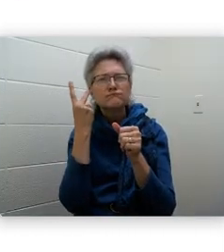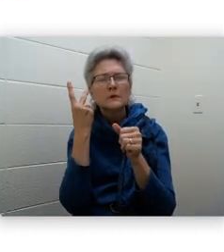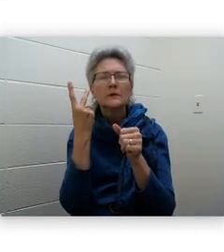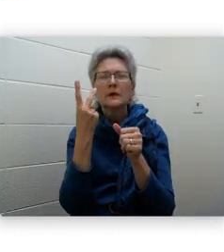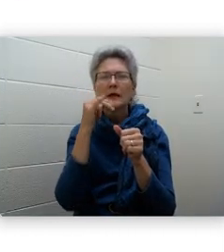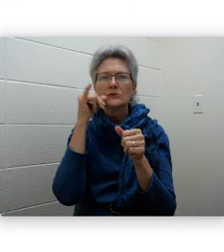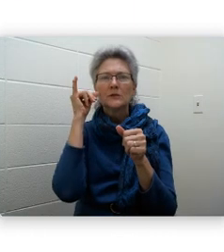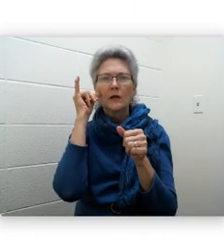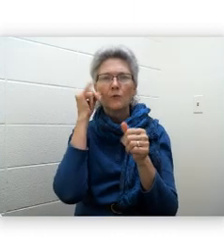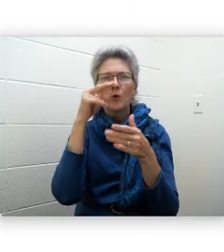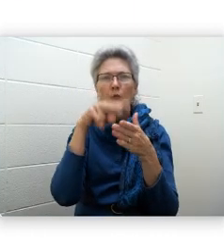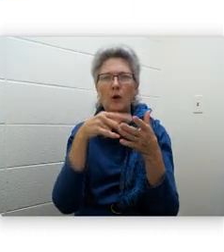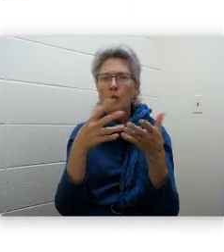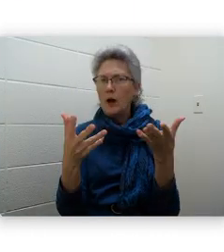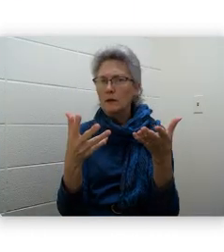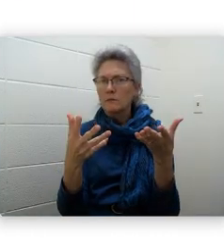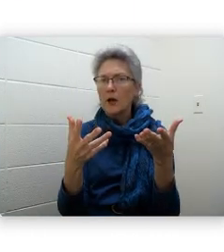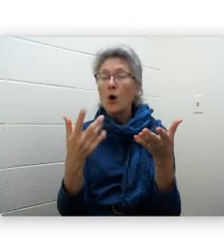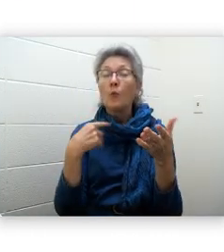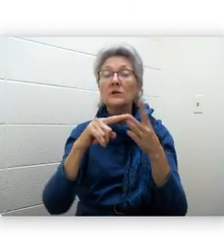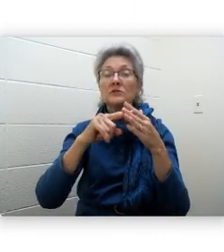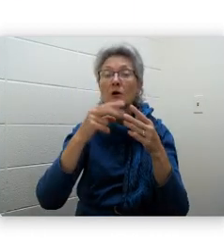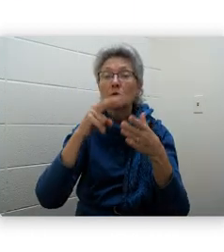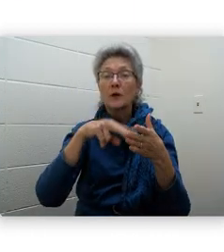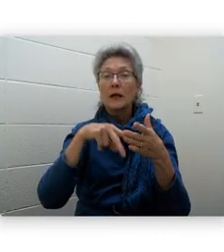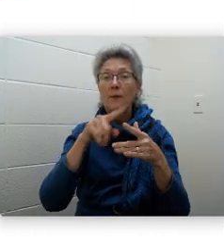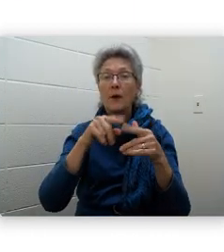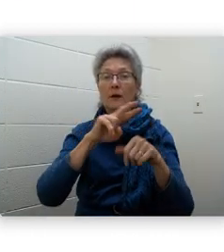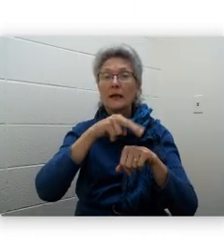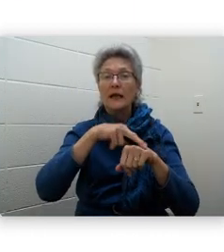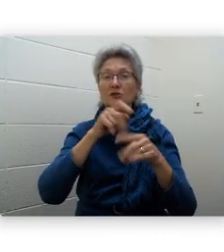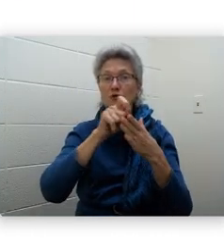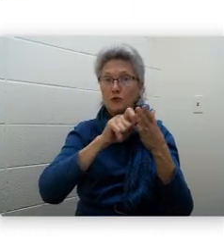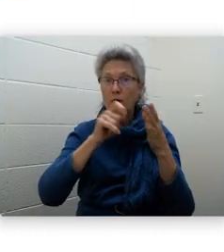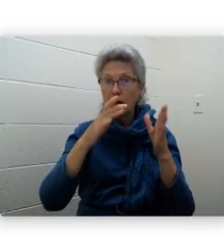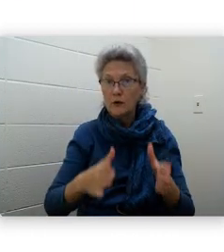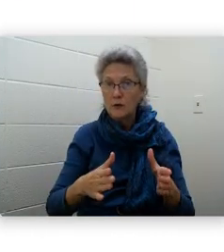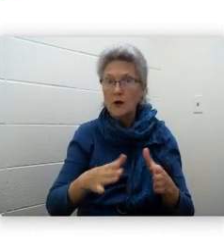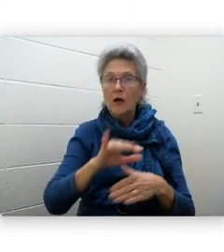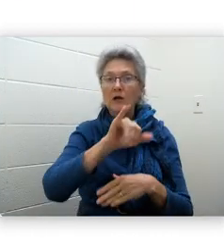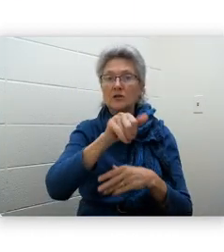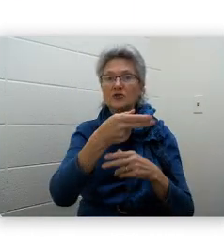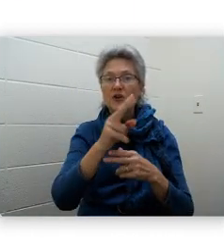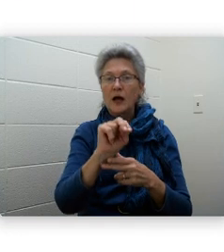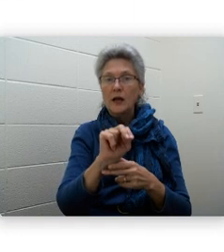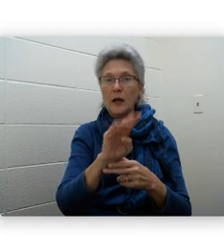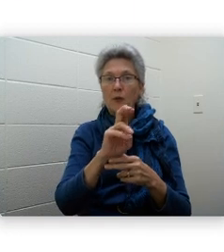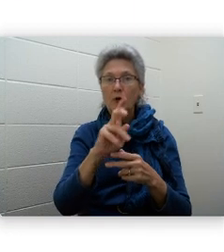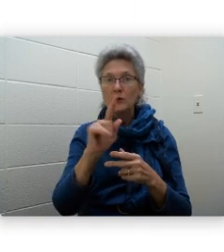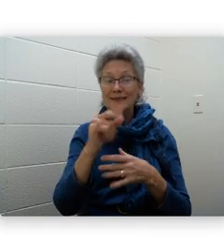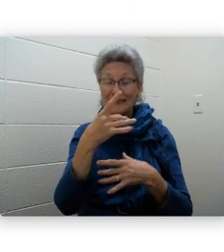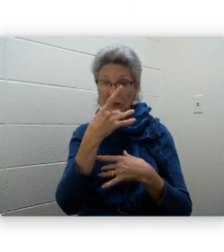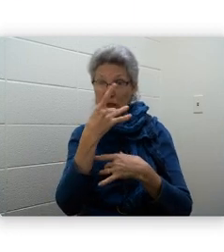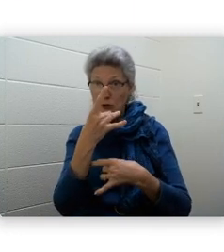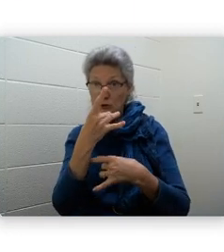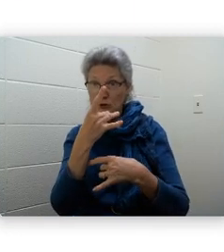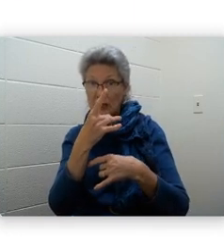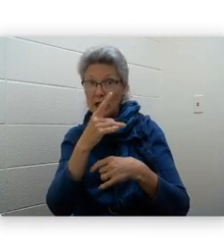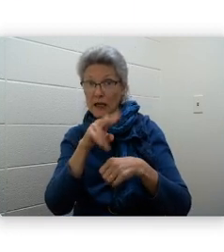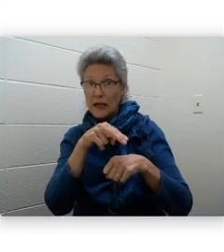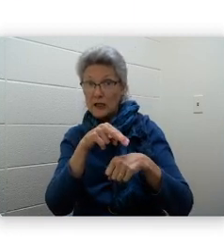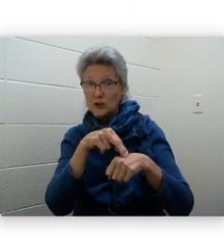yesterday. Yesterday we began reading about nature writer John Burroughs. His interest in nature caused him to create